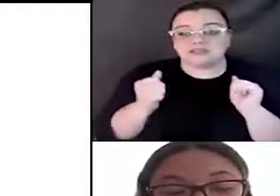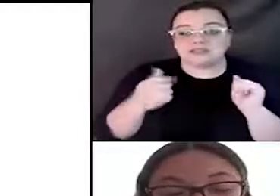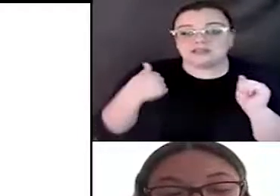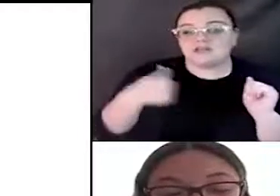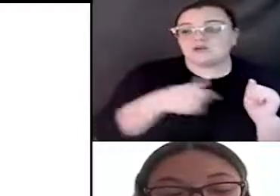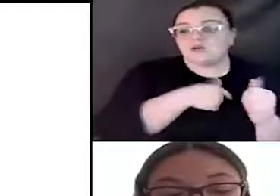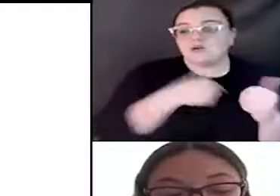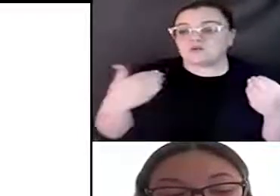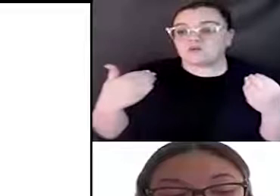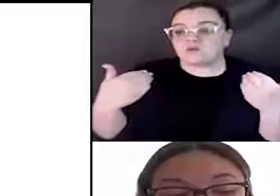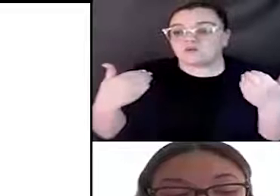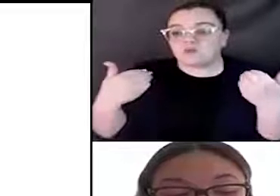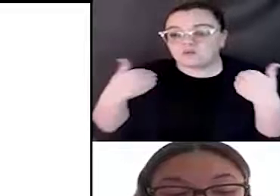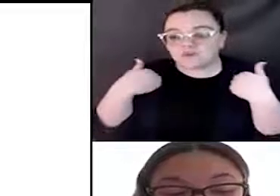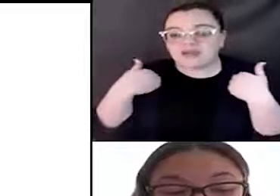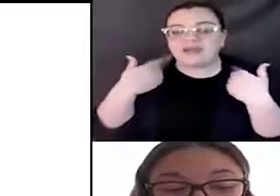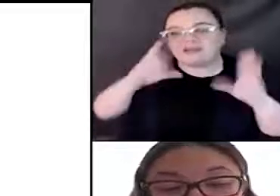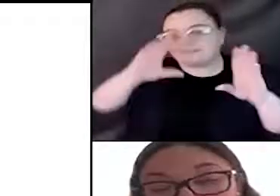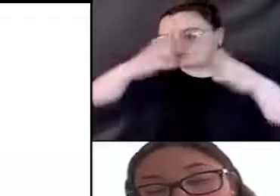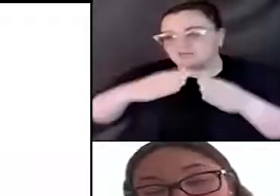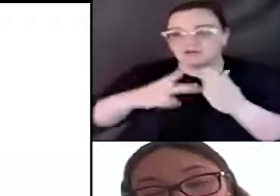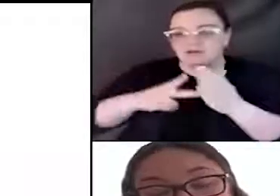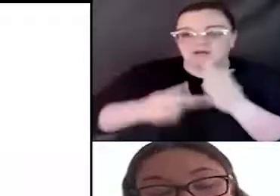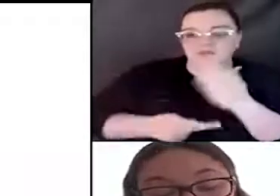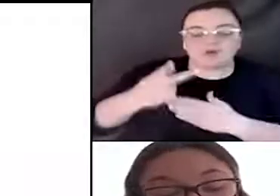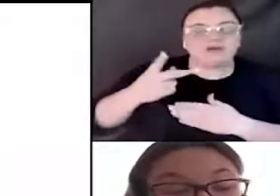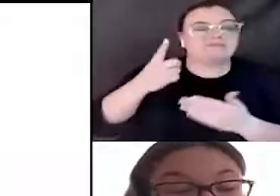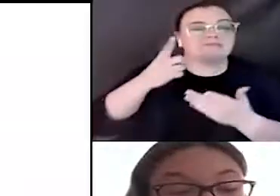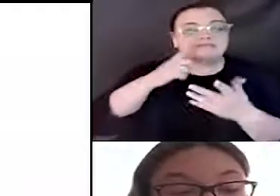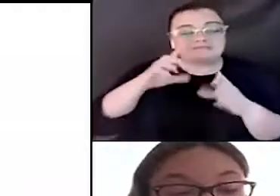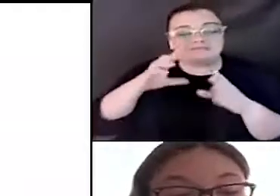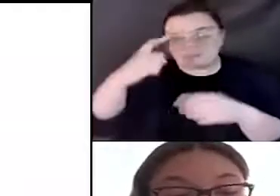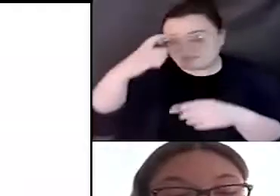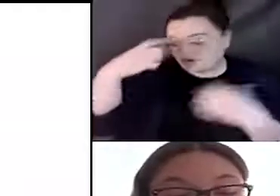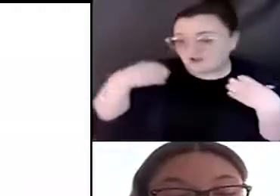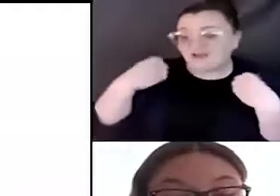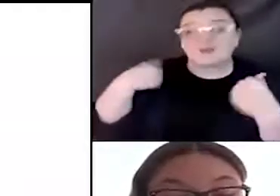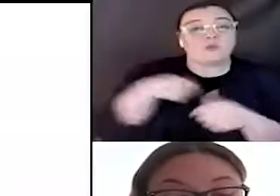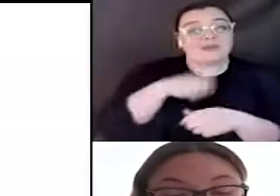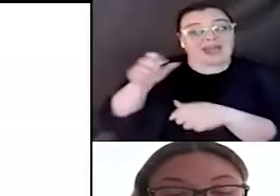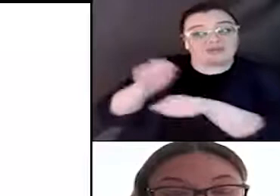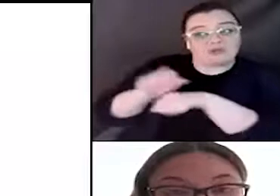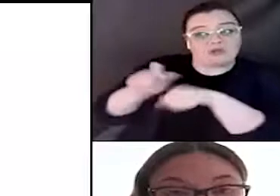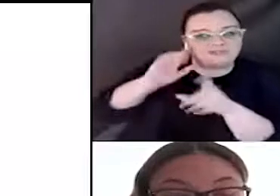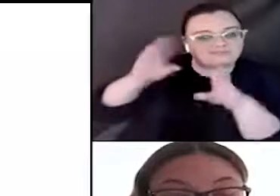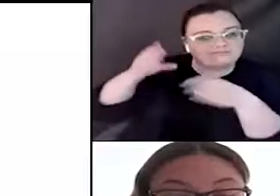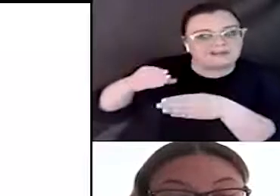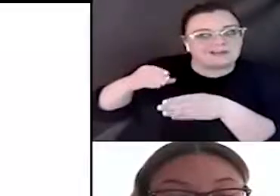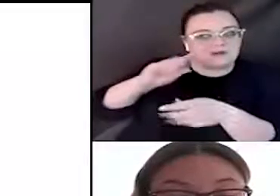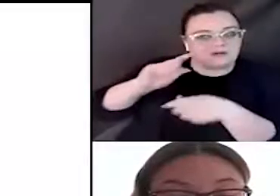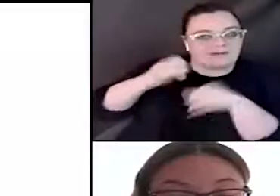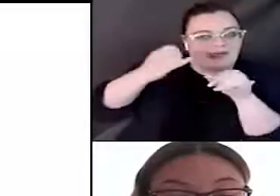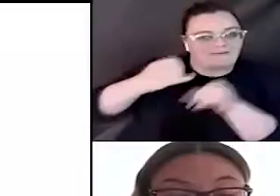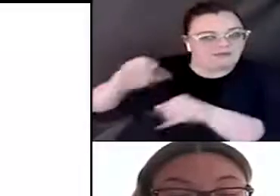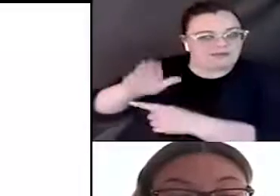have the educational program, mental health, immigration. We also have farm workers in individual cases. We recently partnered up